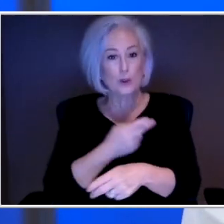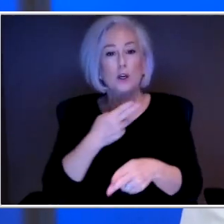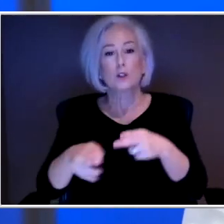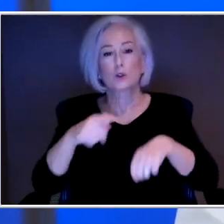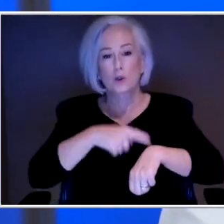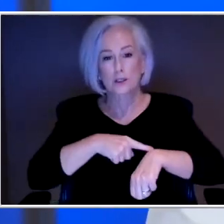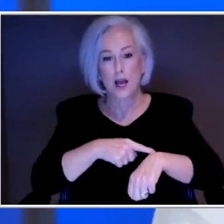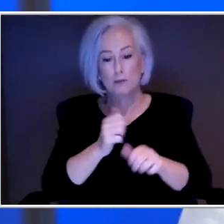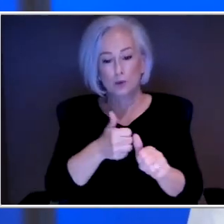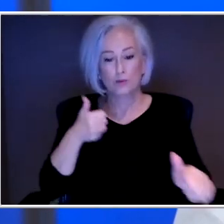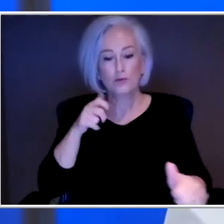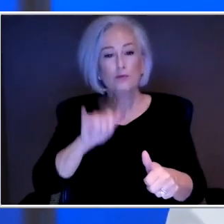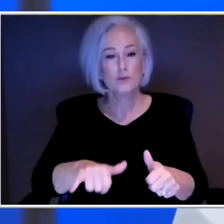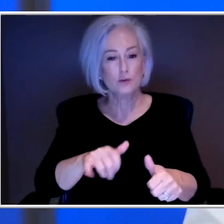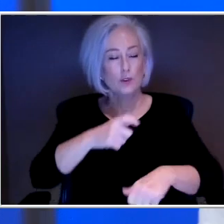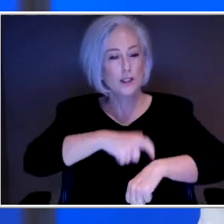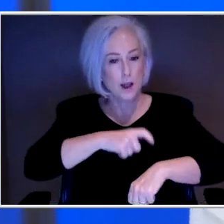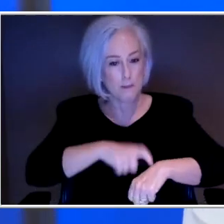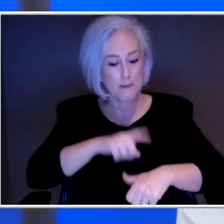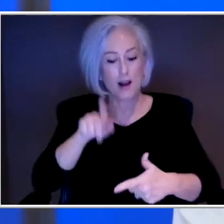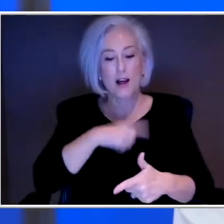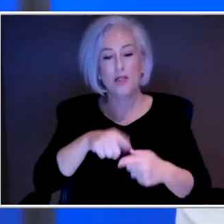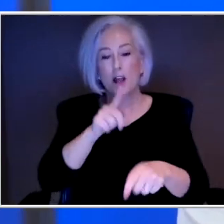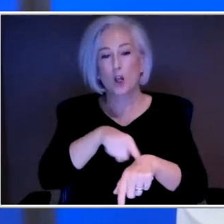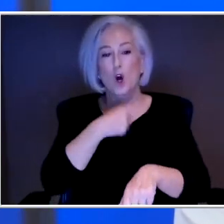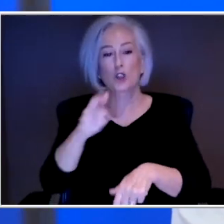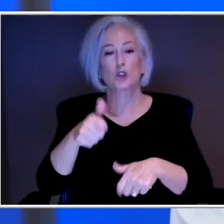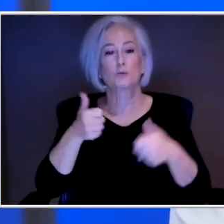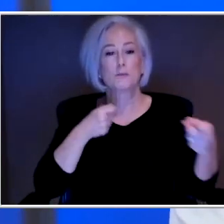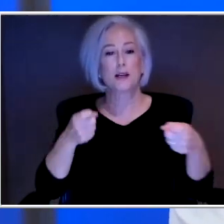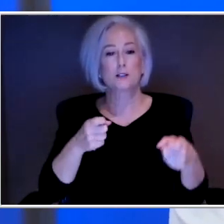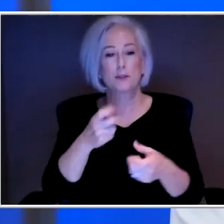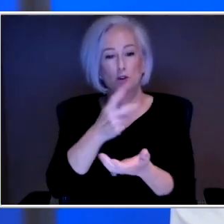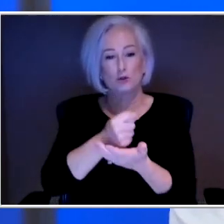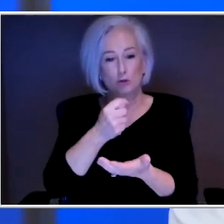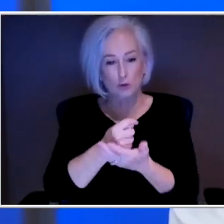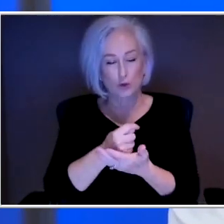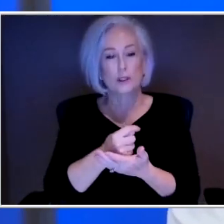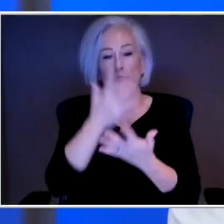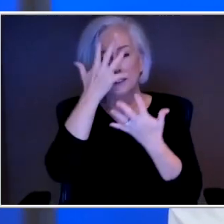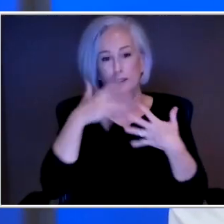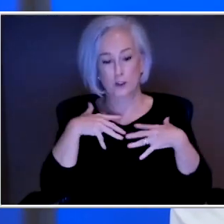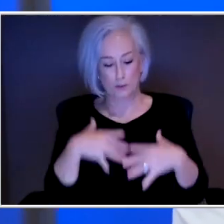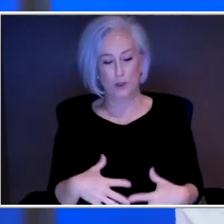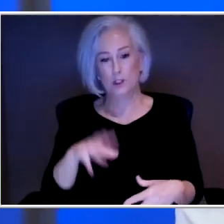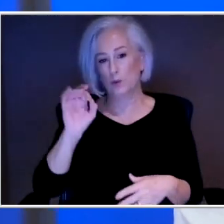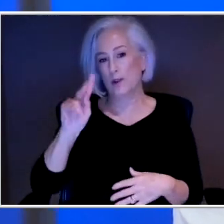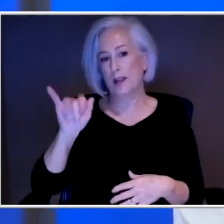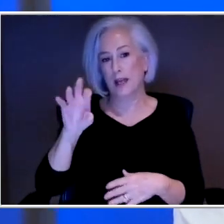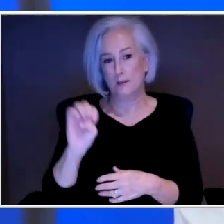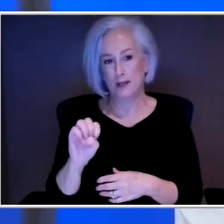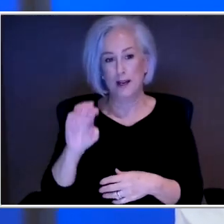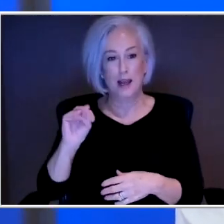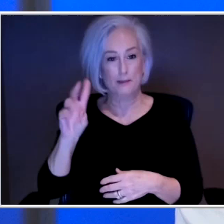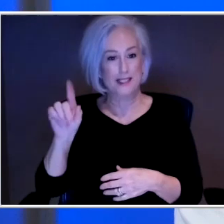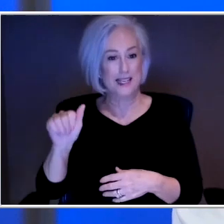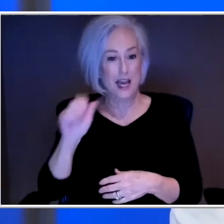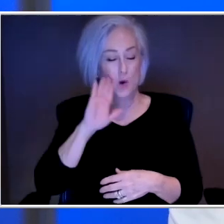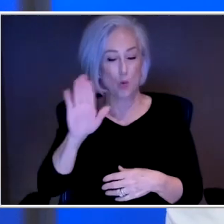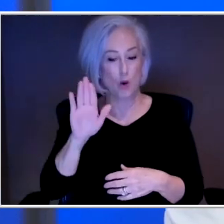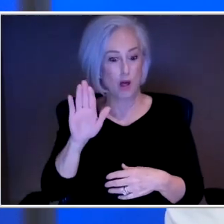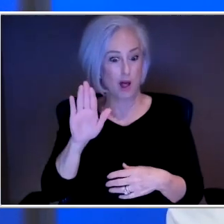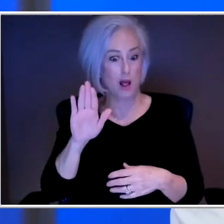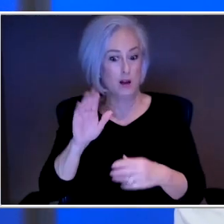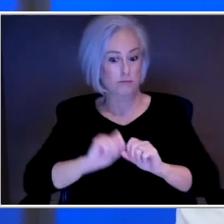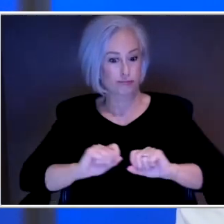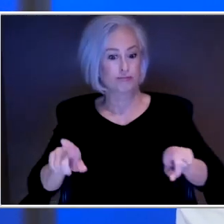Right. And then more for long-term management, we're using it to treat treatment-resistant depression with ketamine. MDMA is going to be out later this year, hopefully. We're hoping